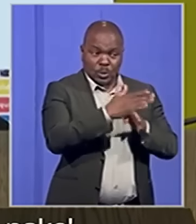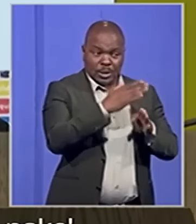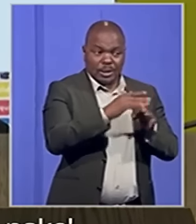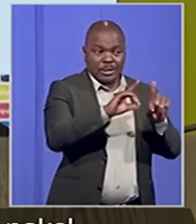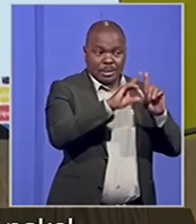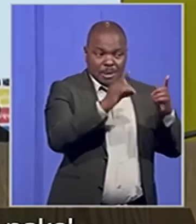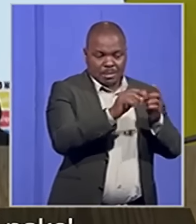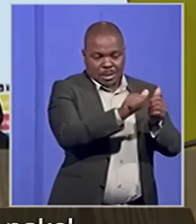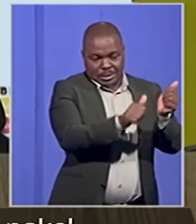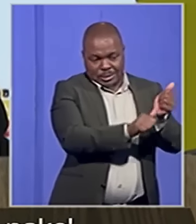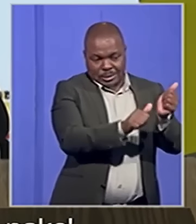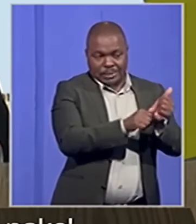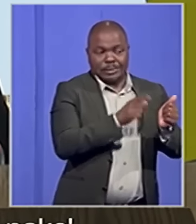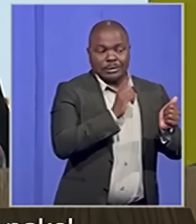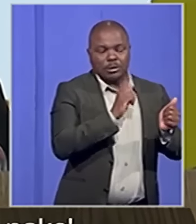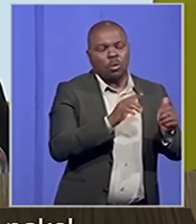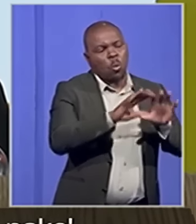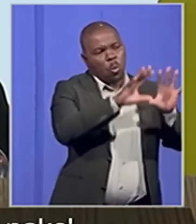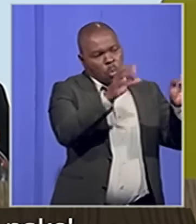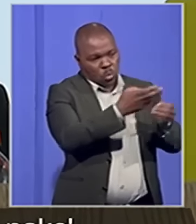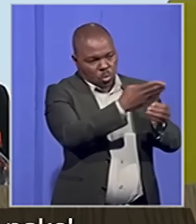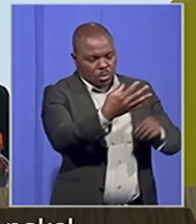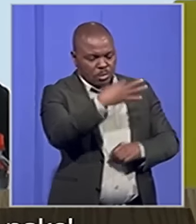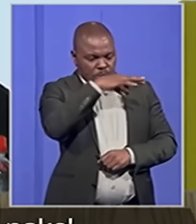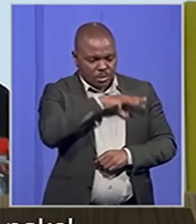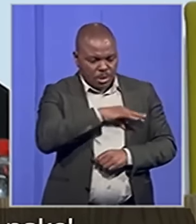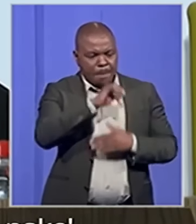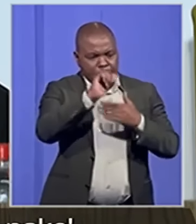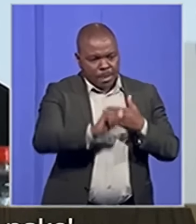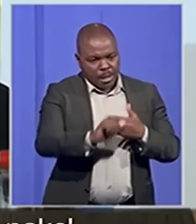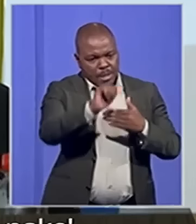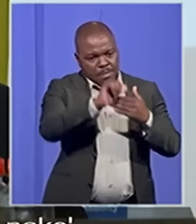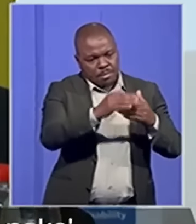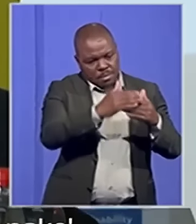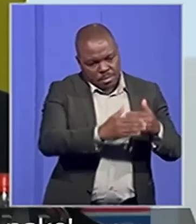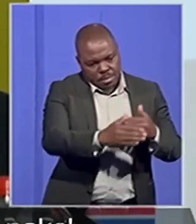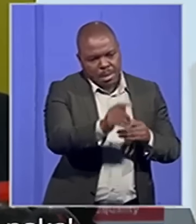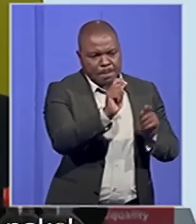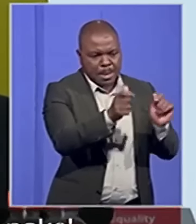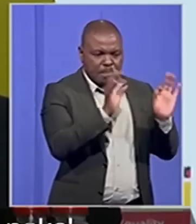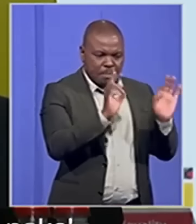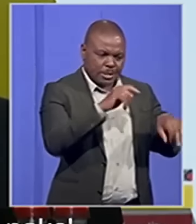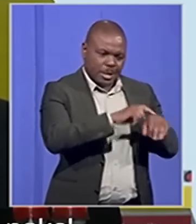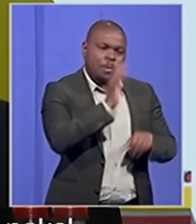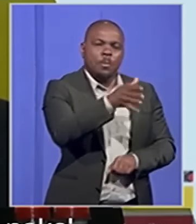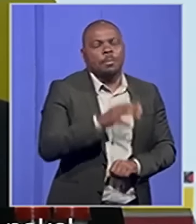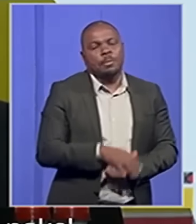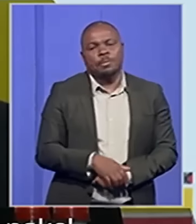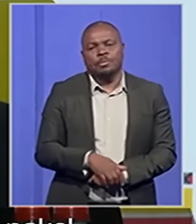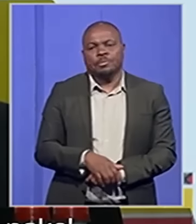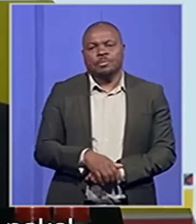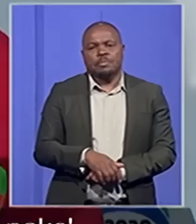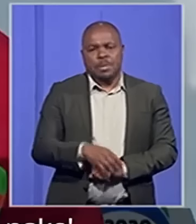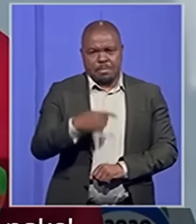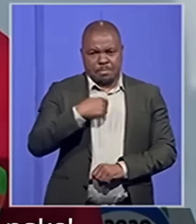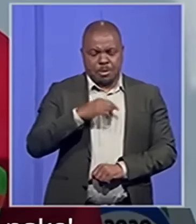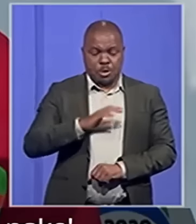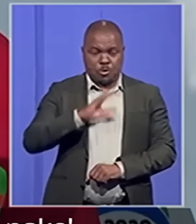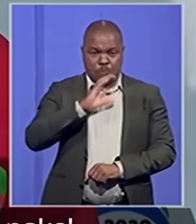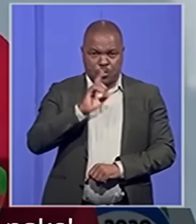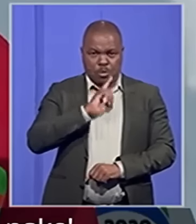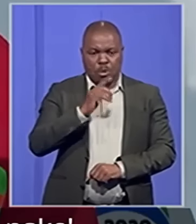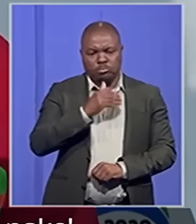bangwe ka kakaretšo gore megolo ya bona ya kgwedi le kgwedi e tla lefiwa ka nako. I'm confident that the steps